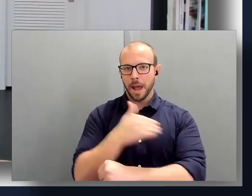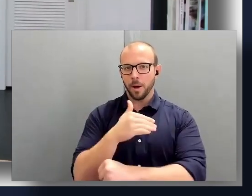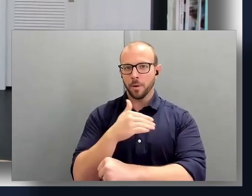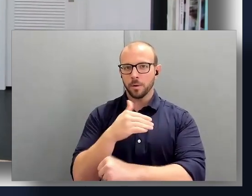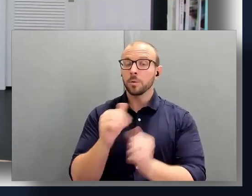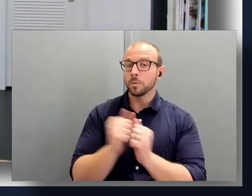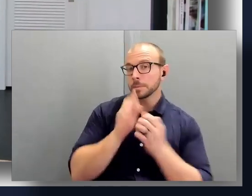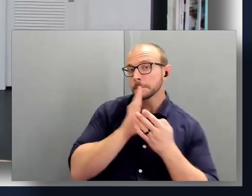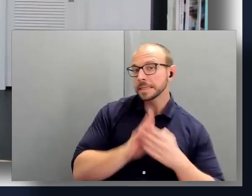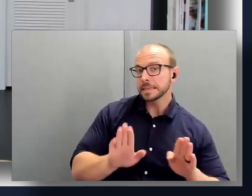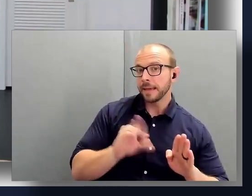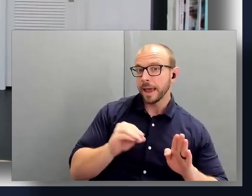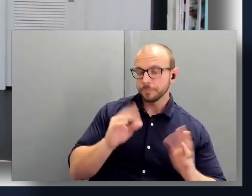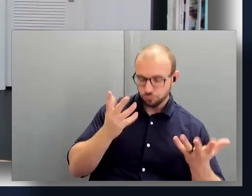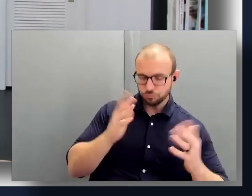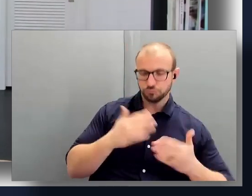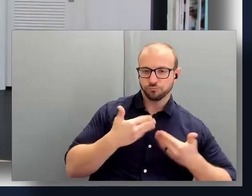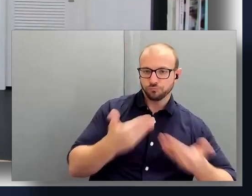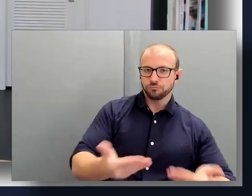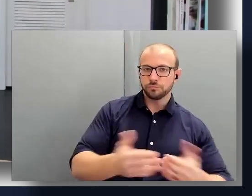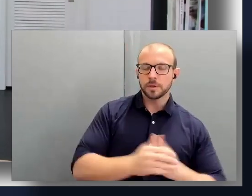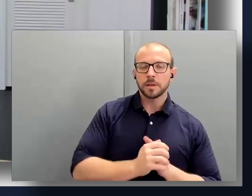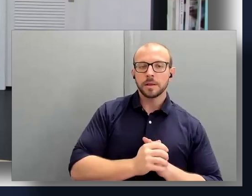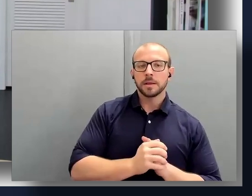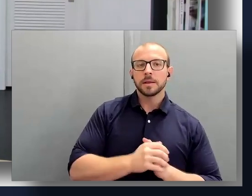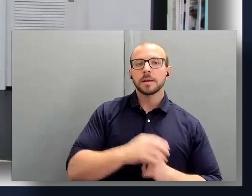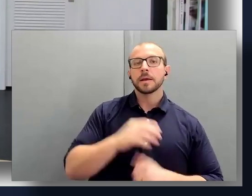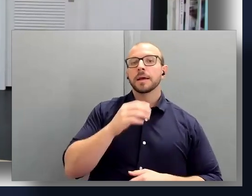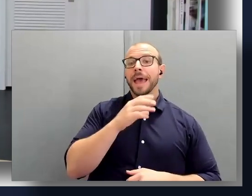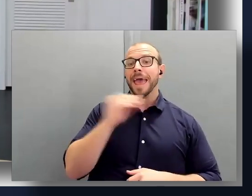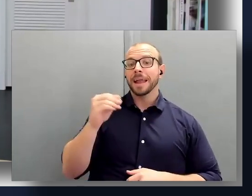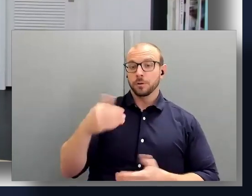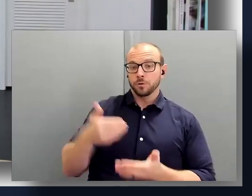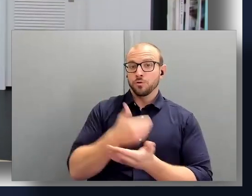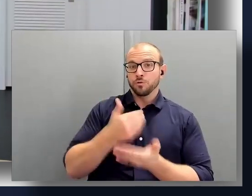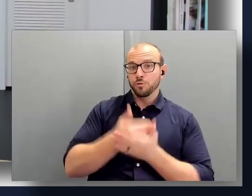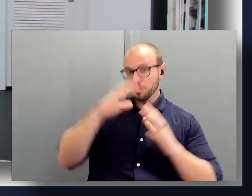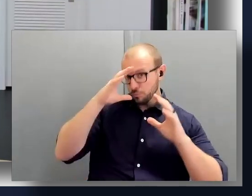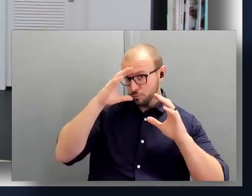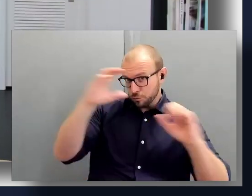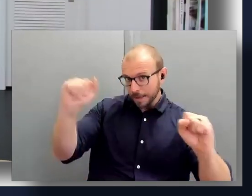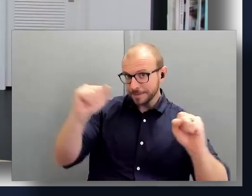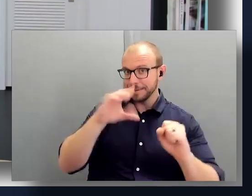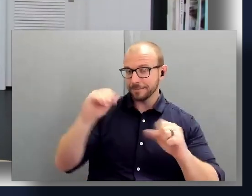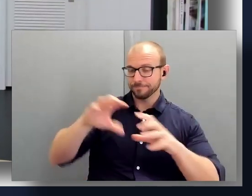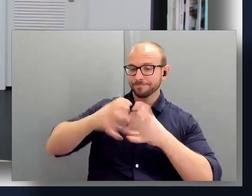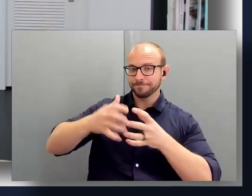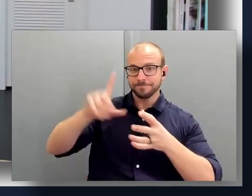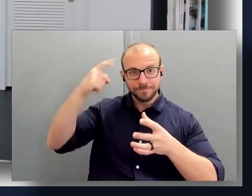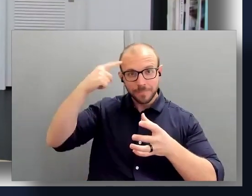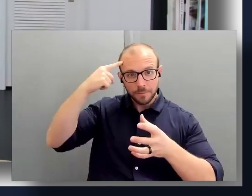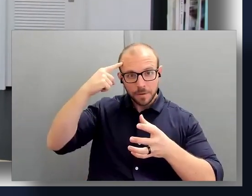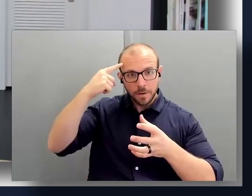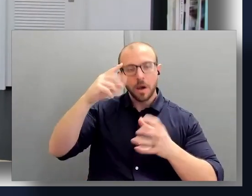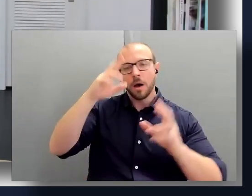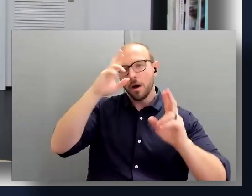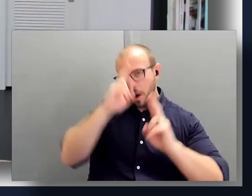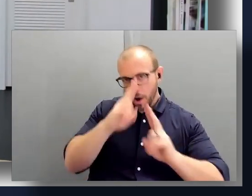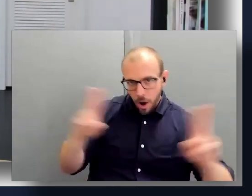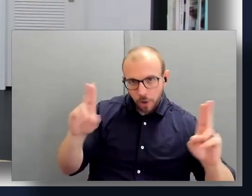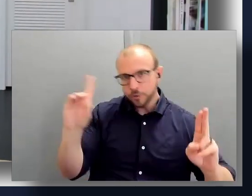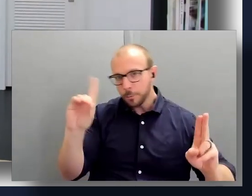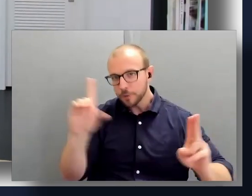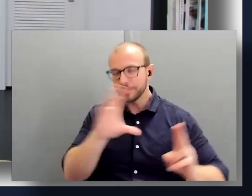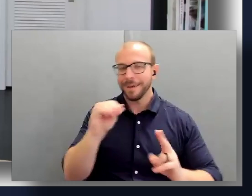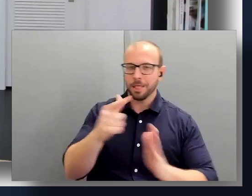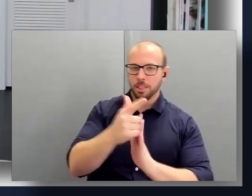leaving power peacefully eventually, and of the incoming president and administration adhering to and